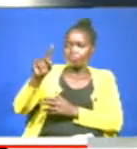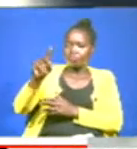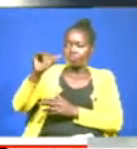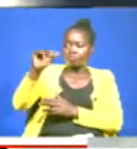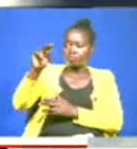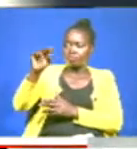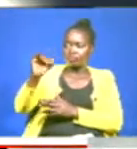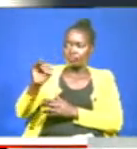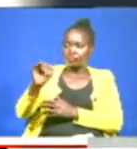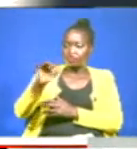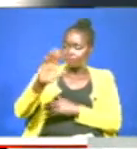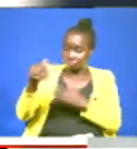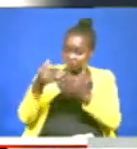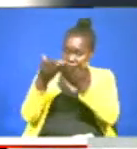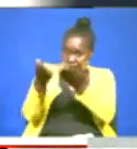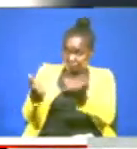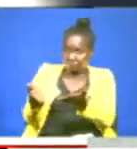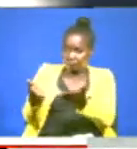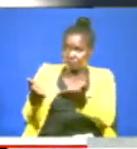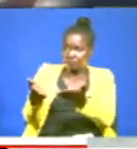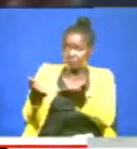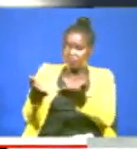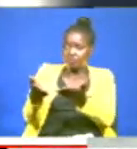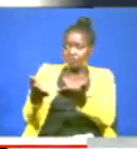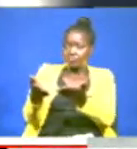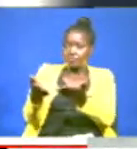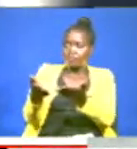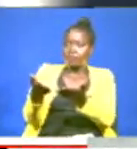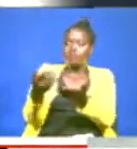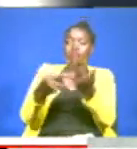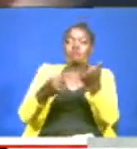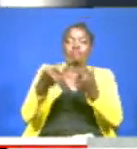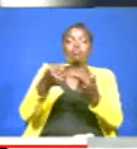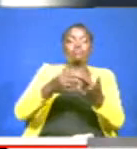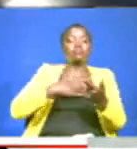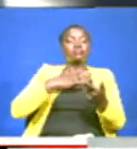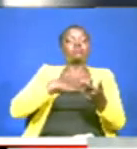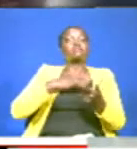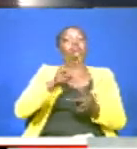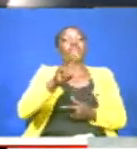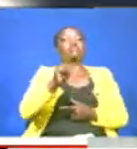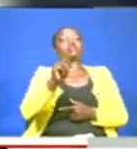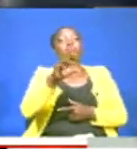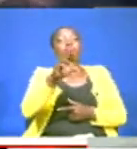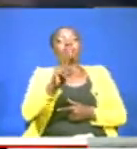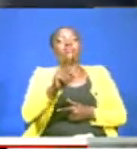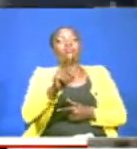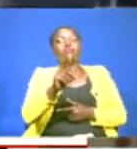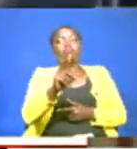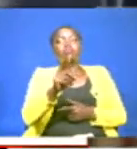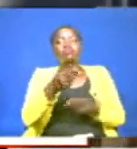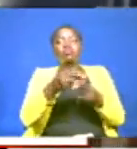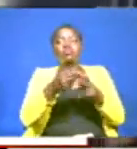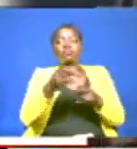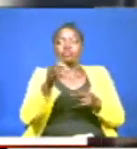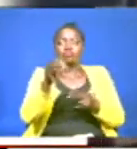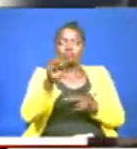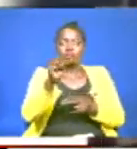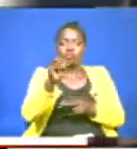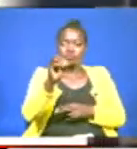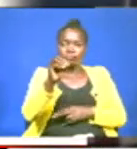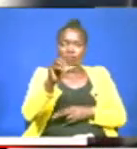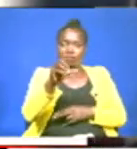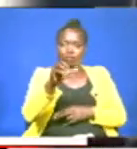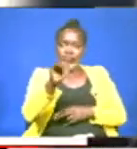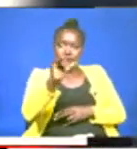hiyo tulikuwa na Londiani, siku hiyo ilikuwa inashindana na wadi yangu mahali inaitwa Soleat, mahali tungejenga ilikuwa